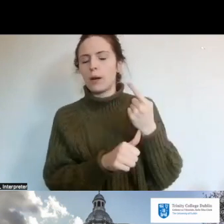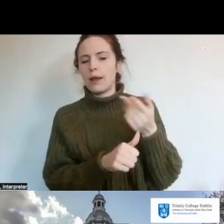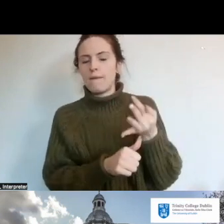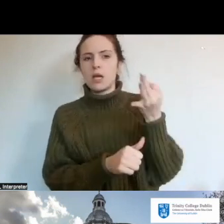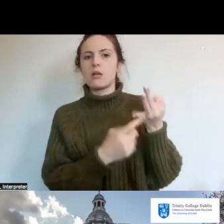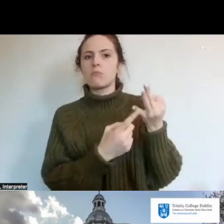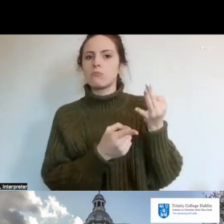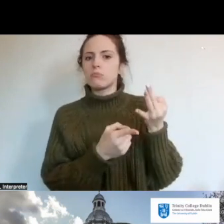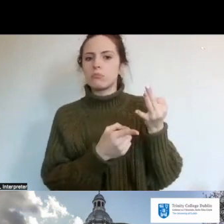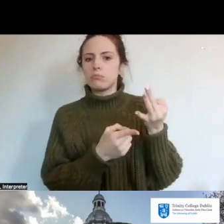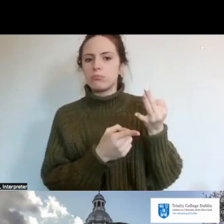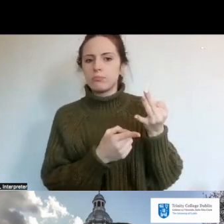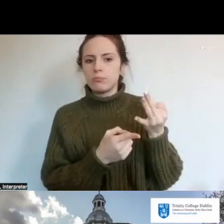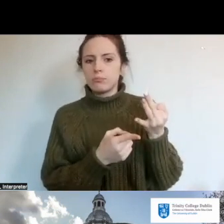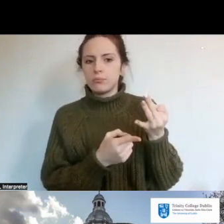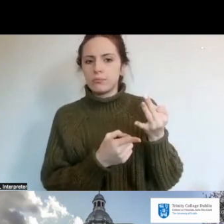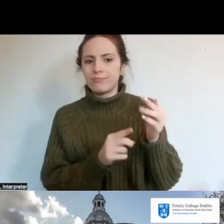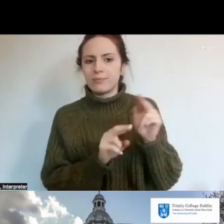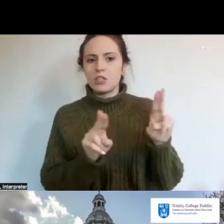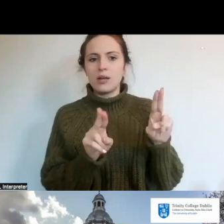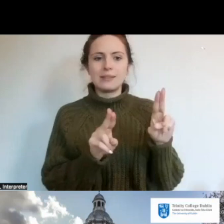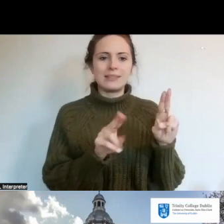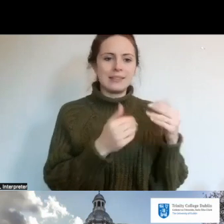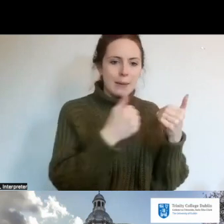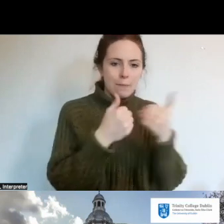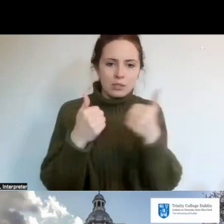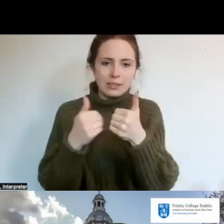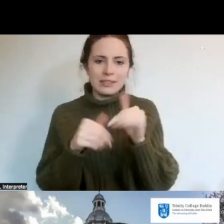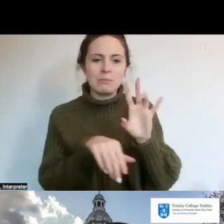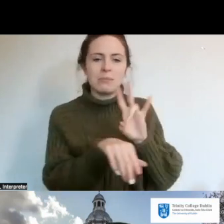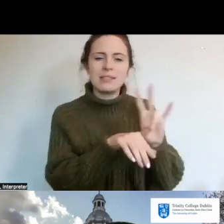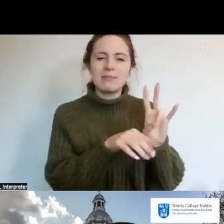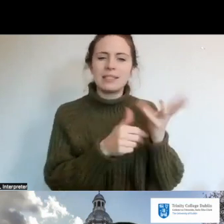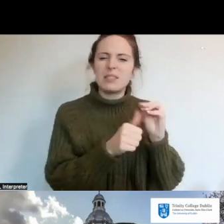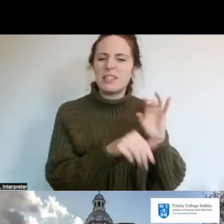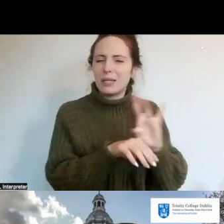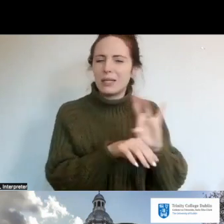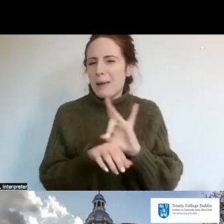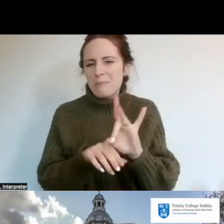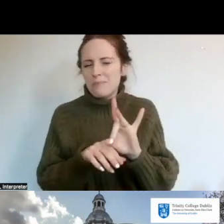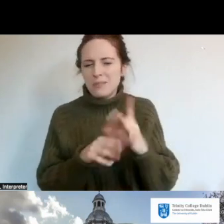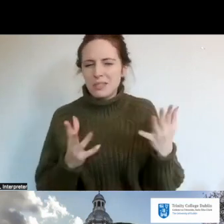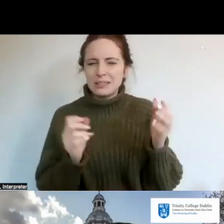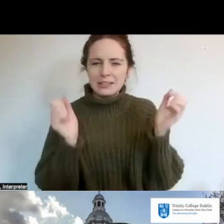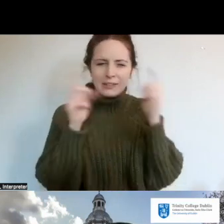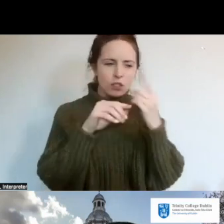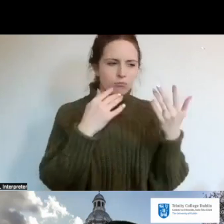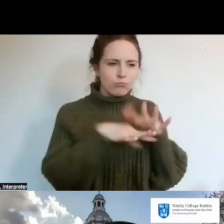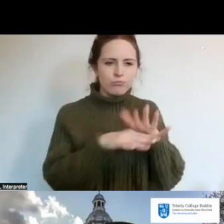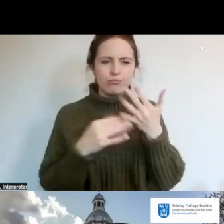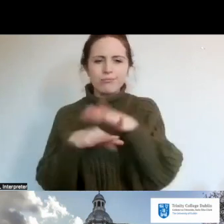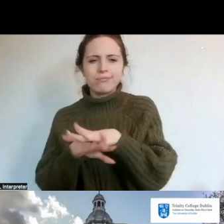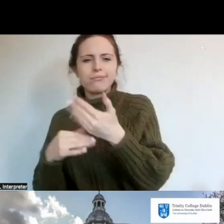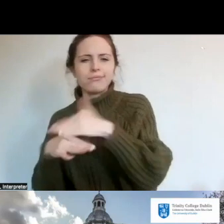said, not delineated into specific types. And really, most services are providing an eclectic mix